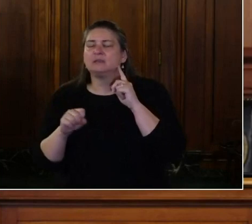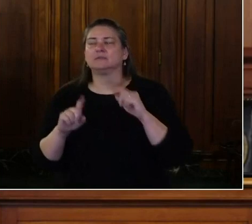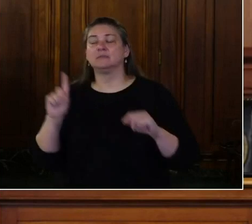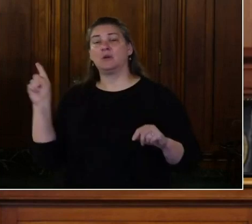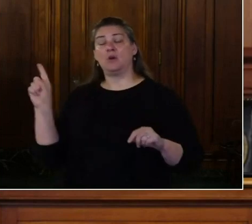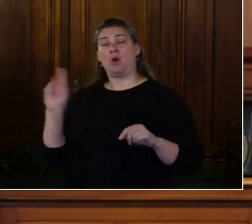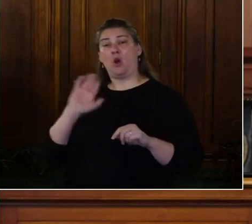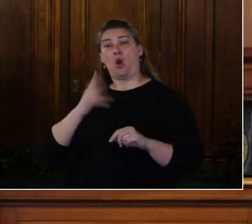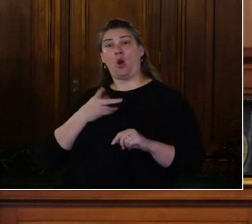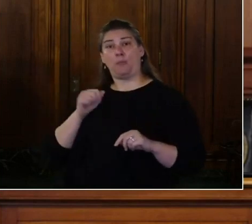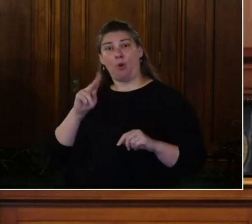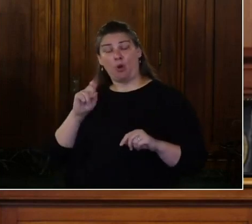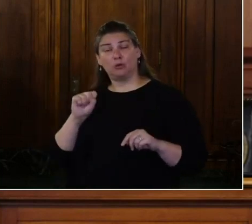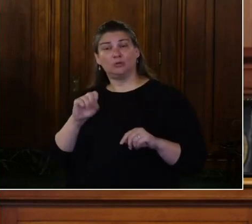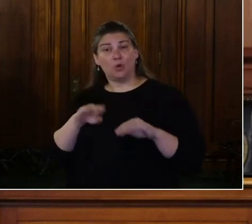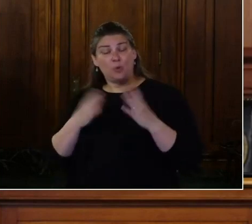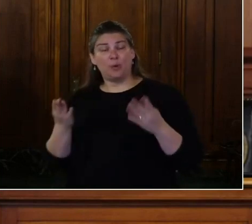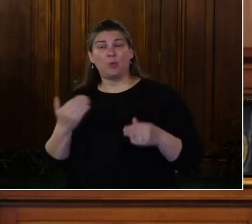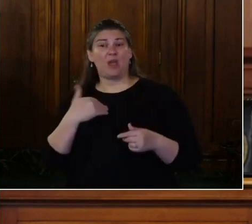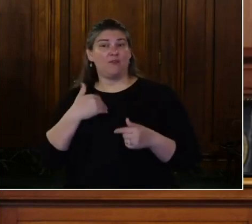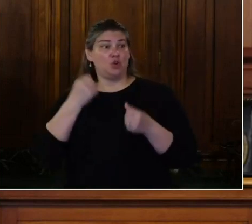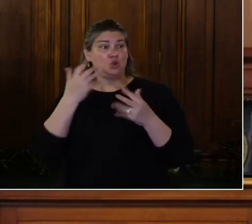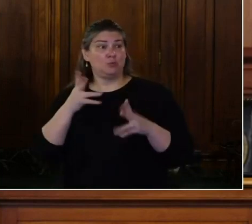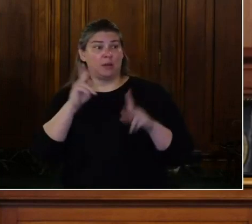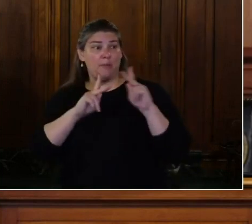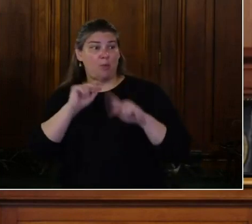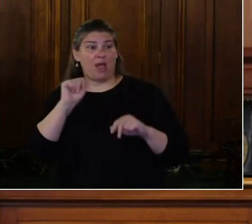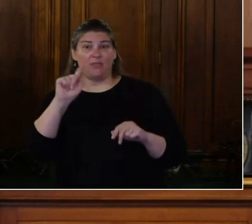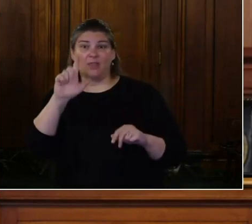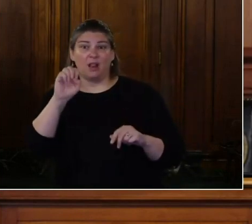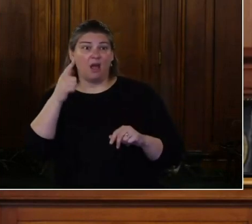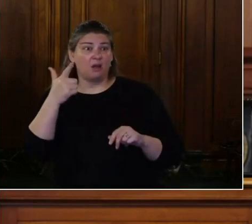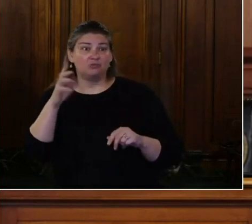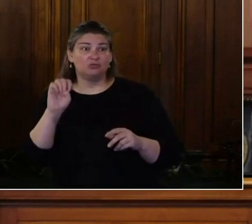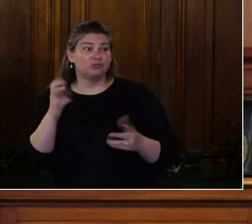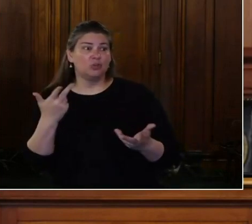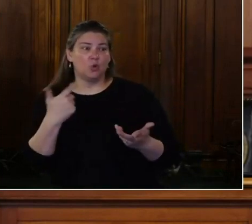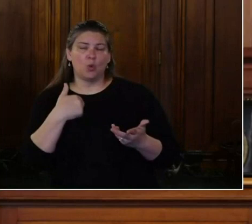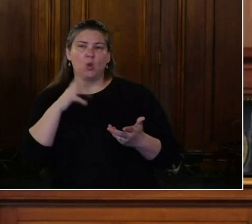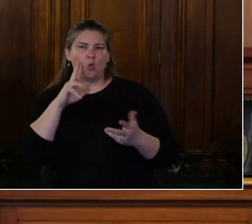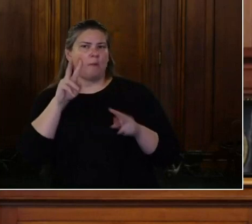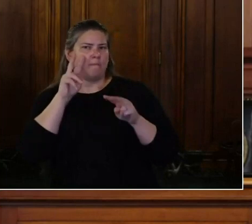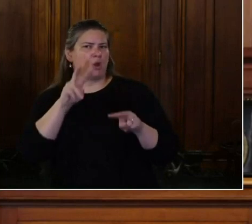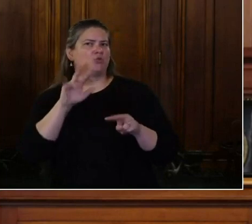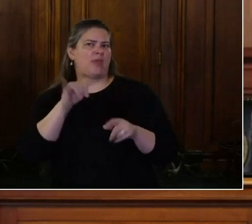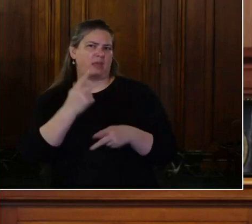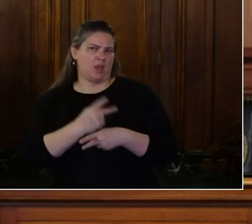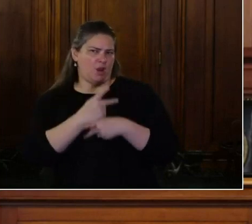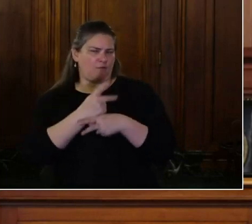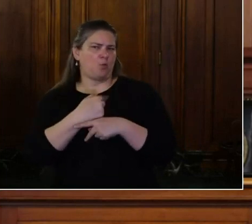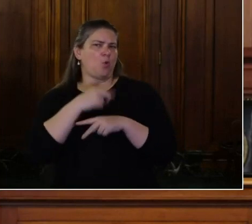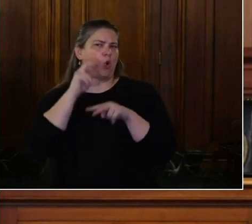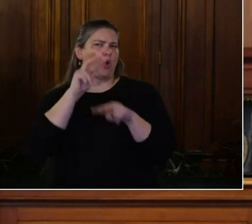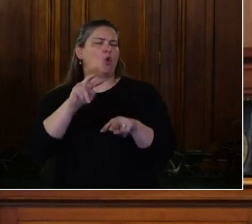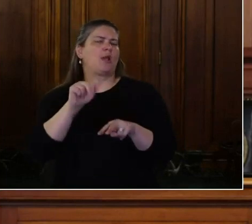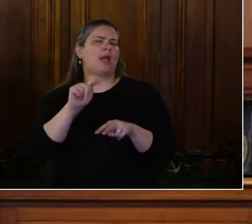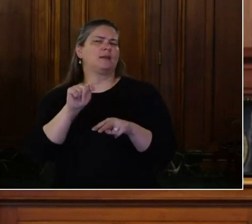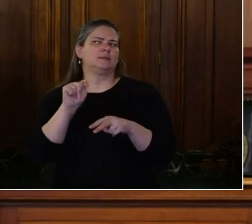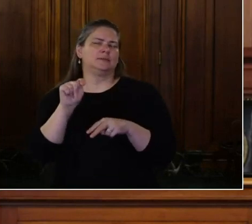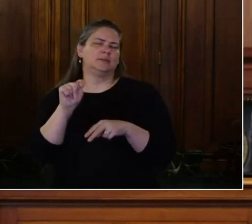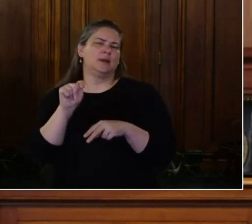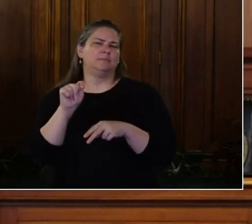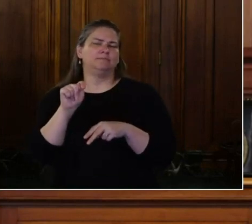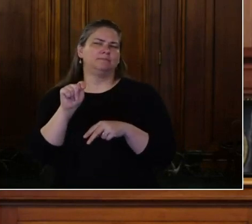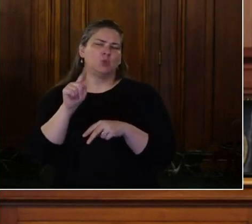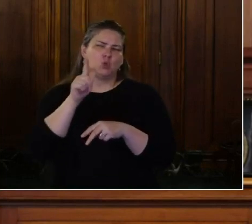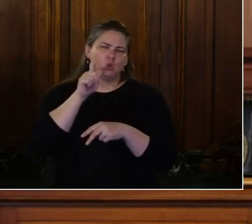parks opening and lodges, and are we concerned we have too many people? We're going to monitor that very carefully. We're going to look at our bookings. We're going to make sure